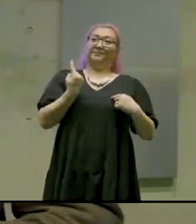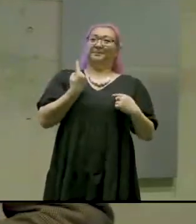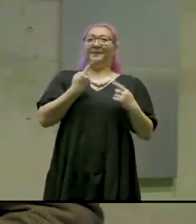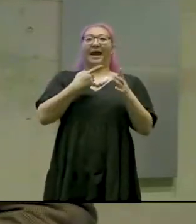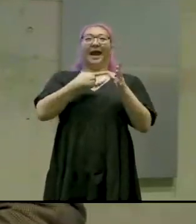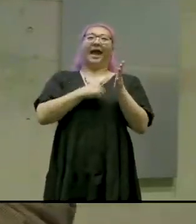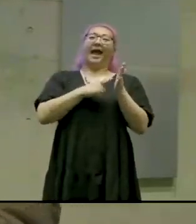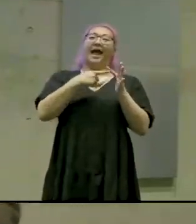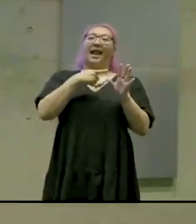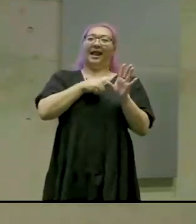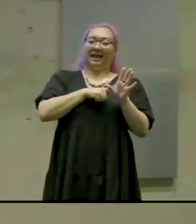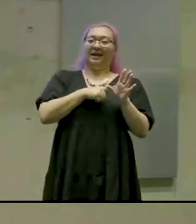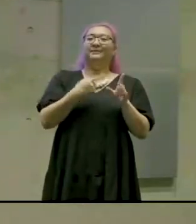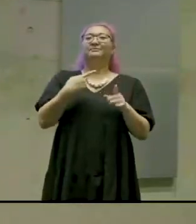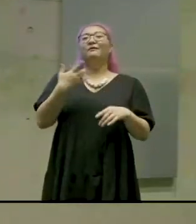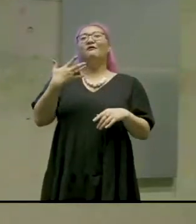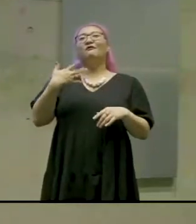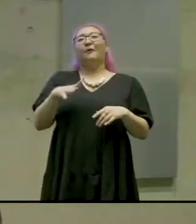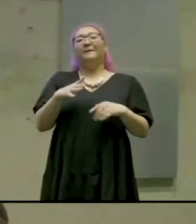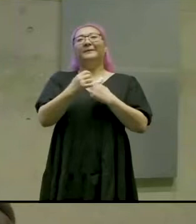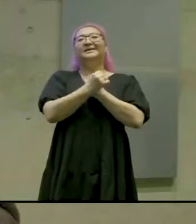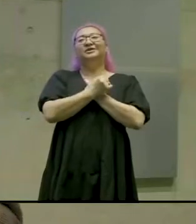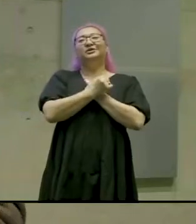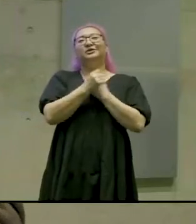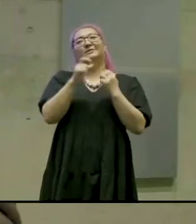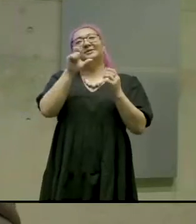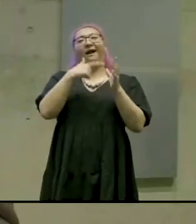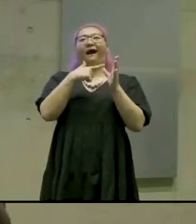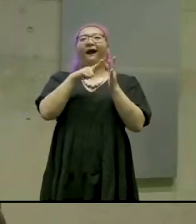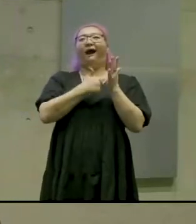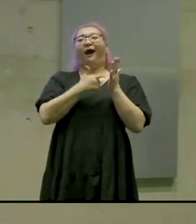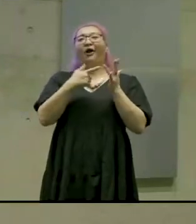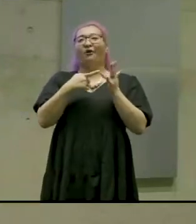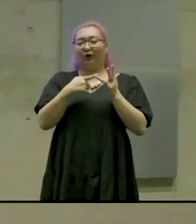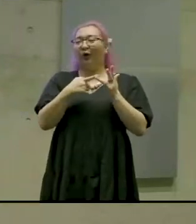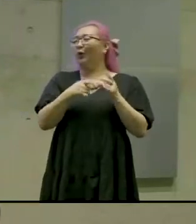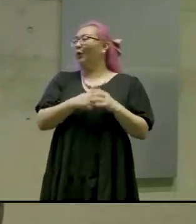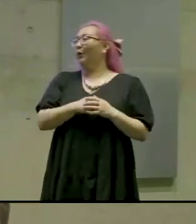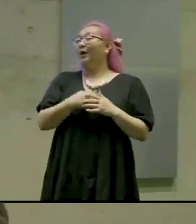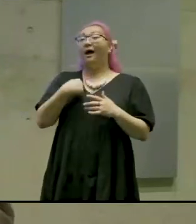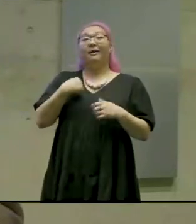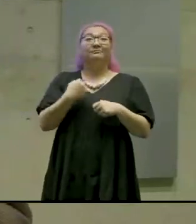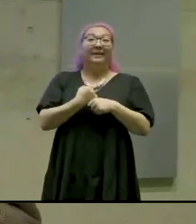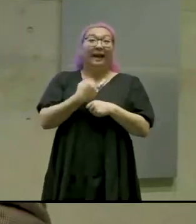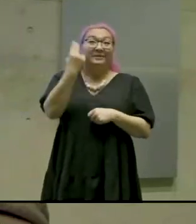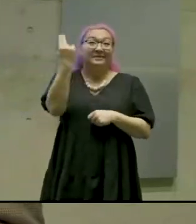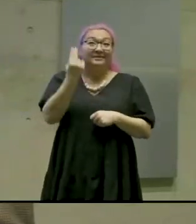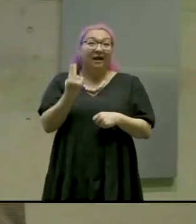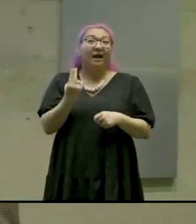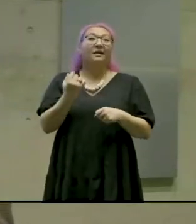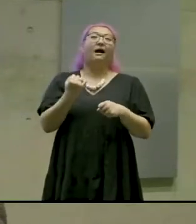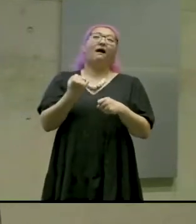Cairo, Egypt. And I am a creative technologist, game designer, and a musician.